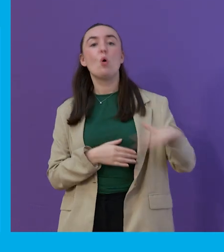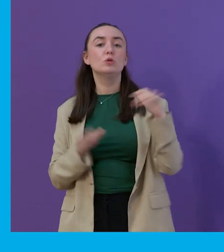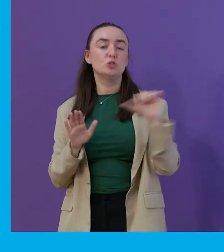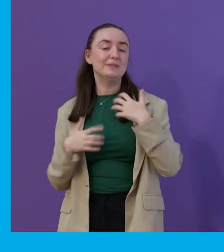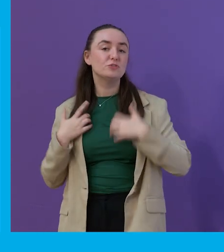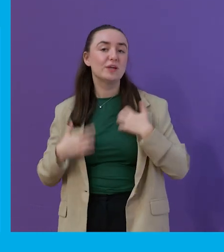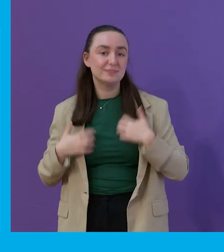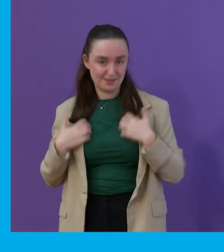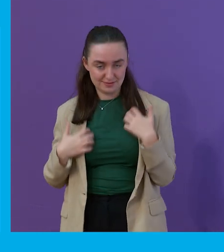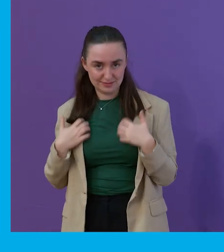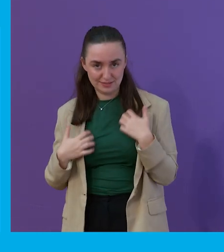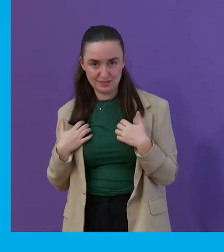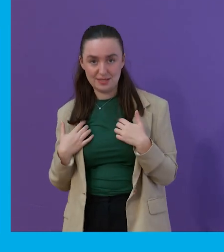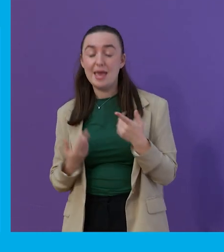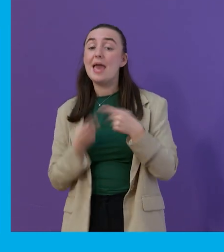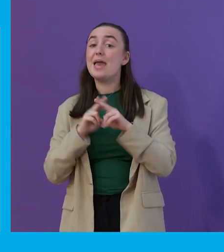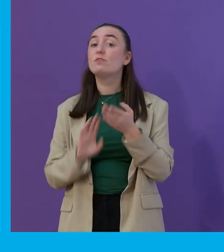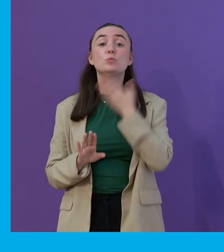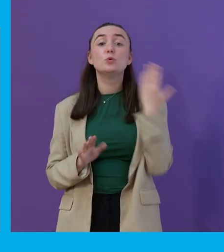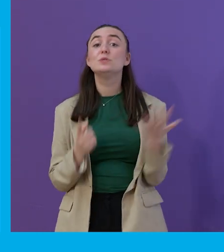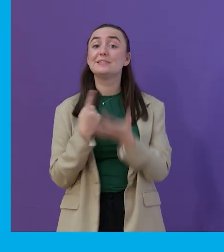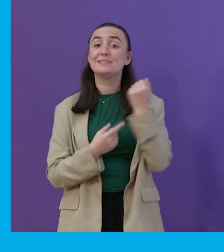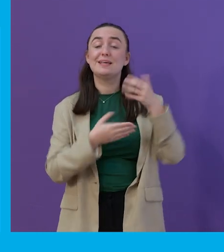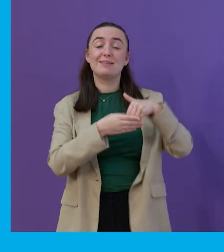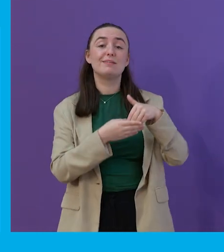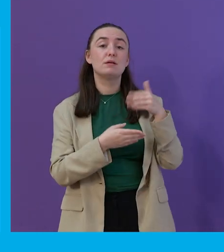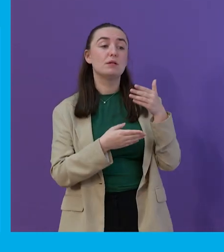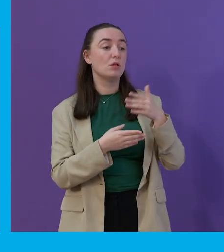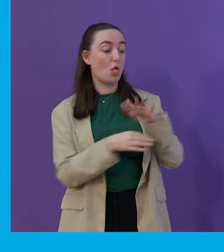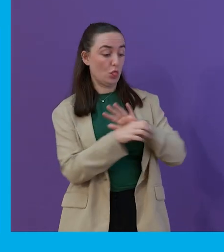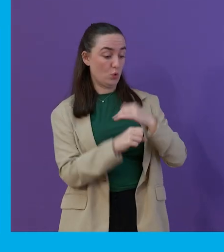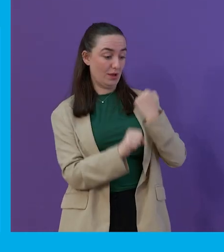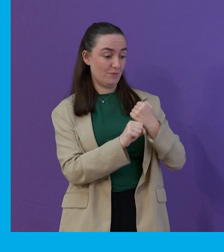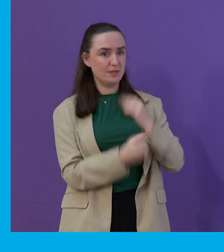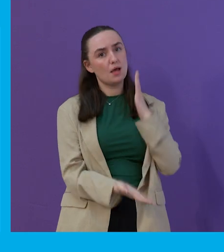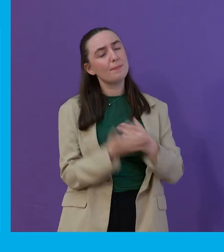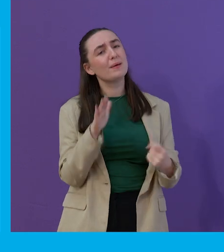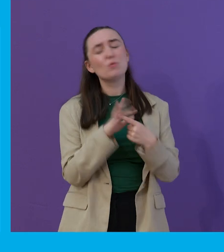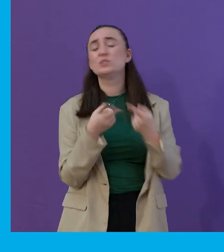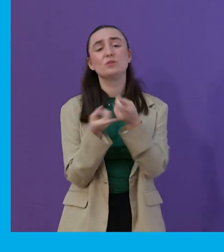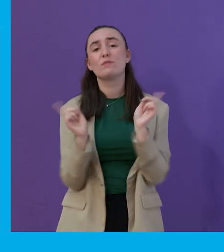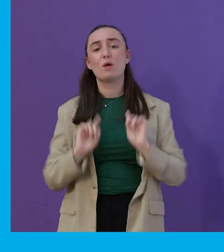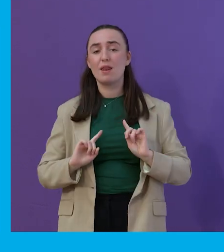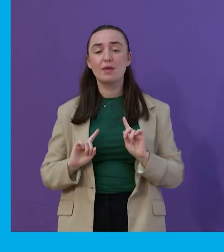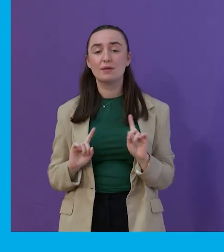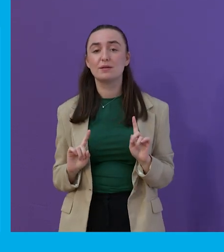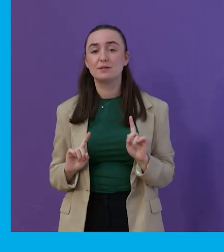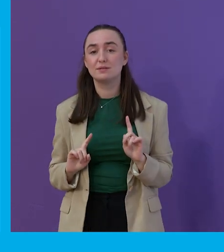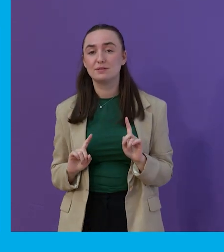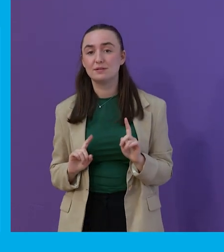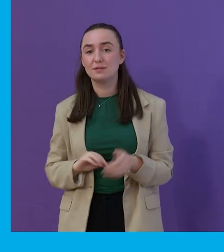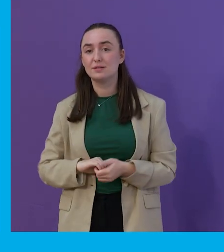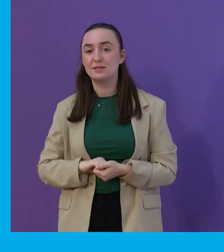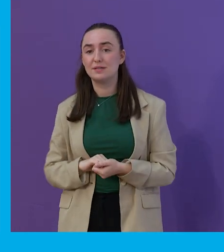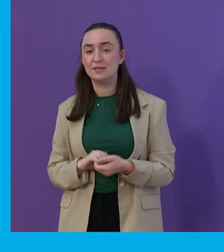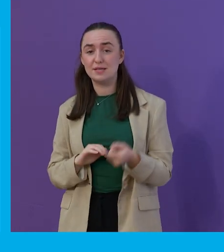effective, successful local government, you can't have national success. So it matters to everyone. Totally echo Donna's points, Adam's points